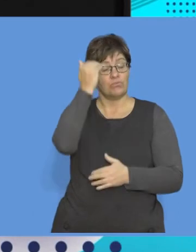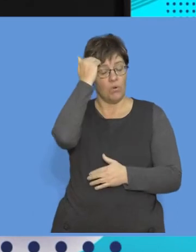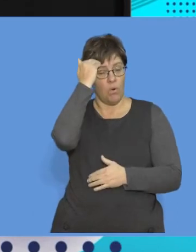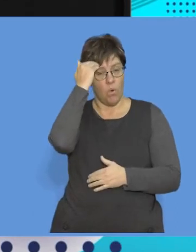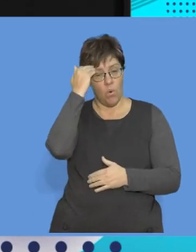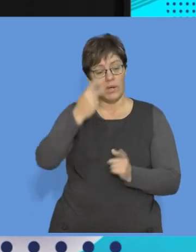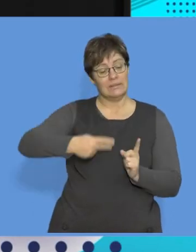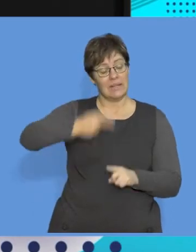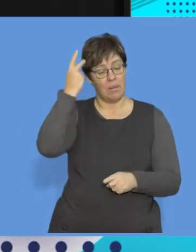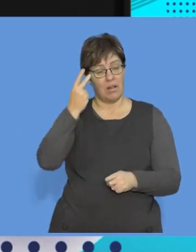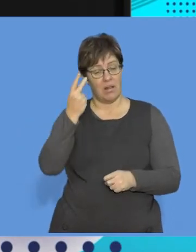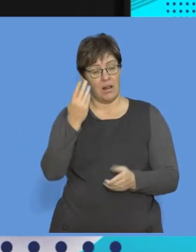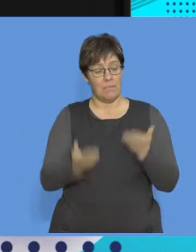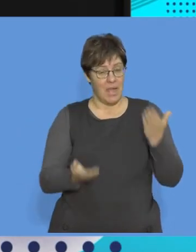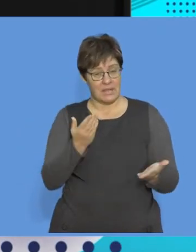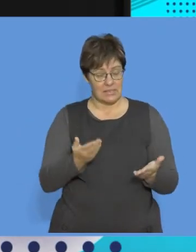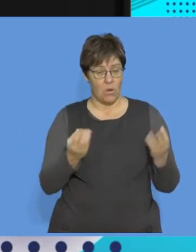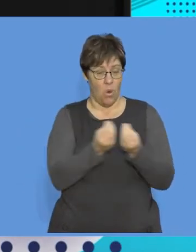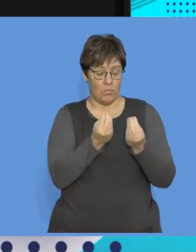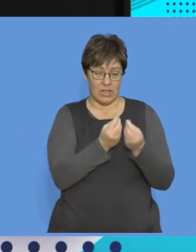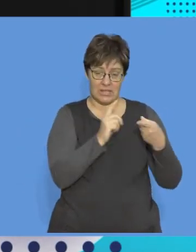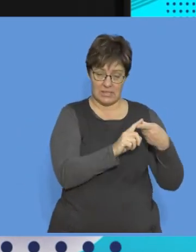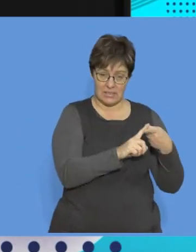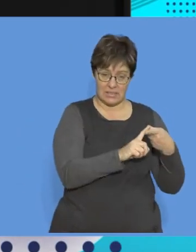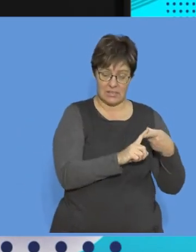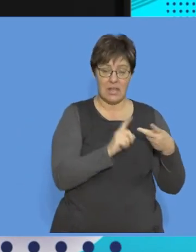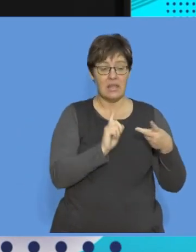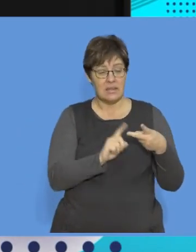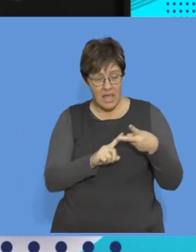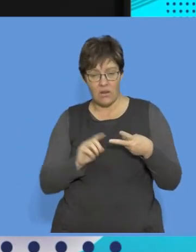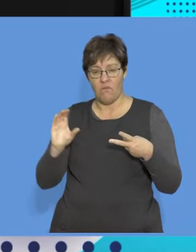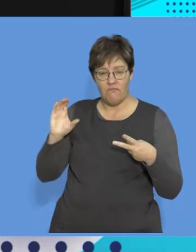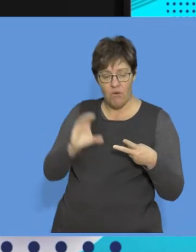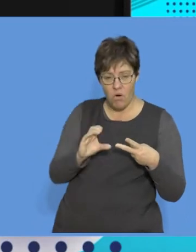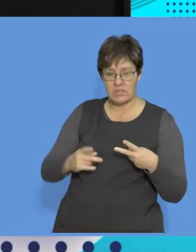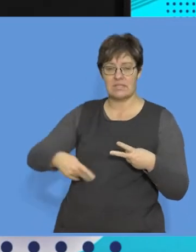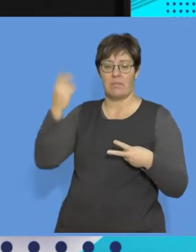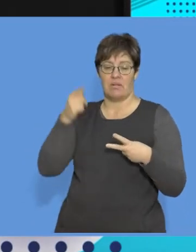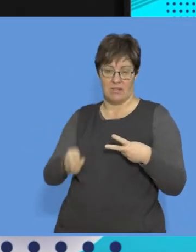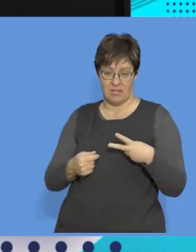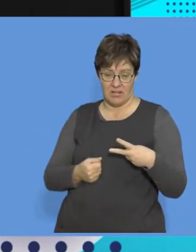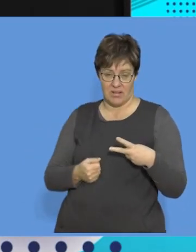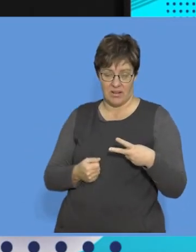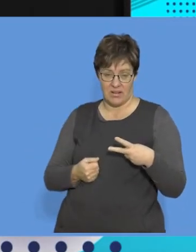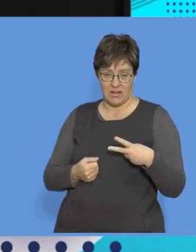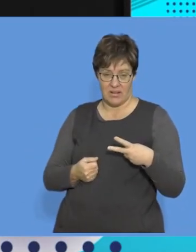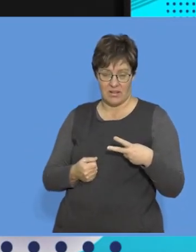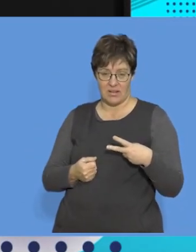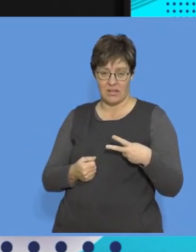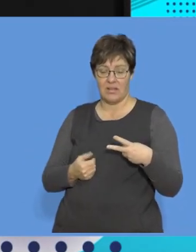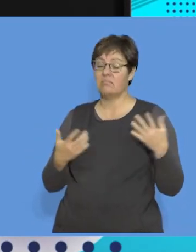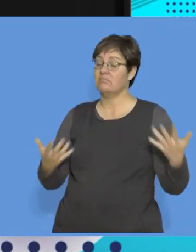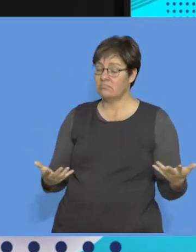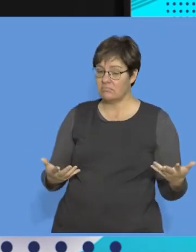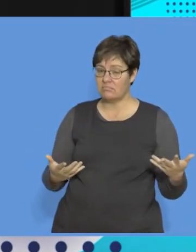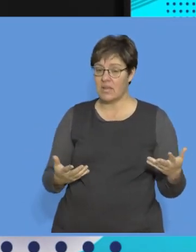double the mass of one object, then the force is going to be doubled for gravitation. If